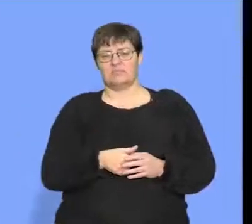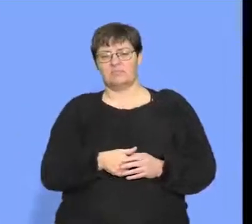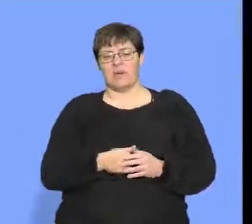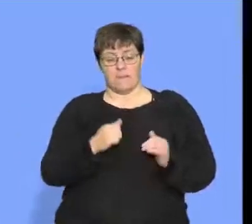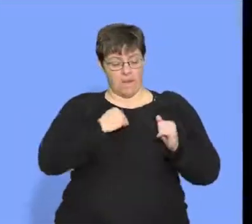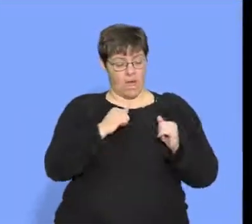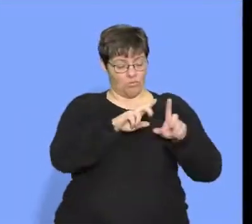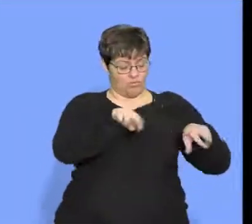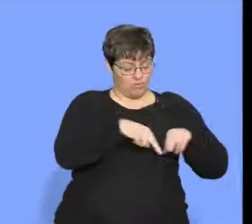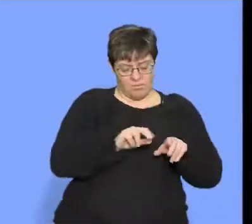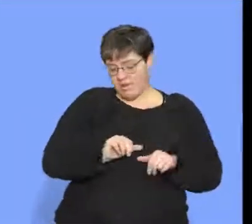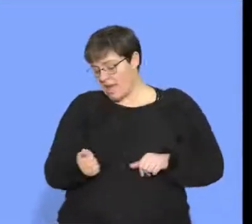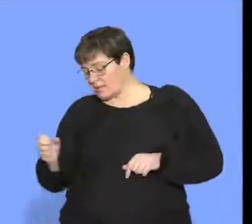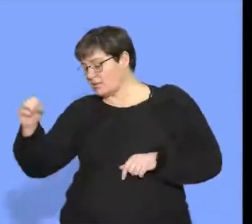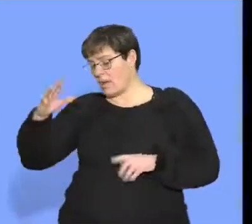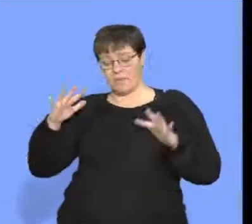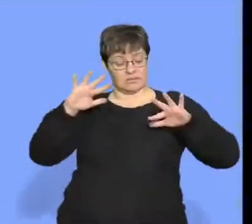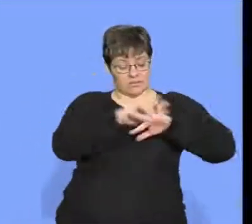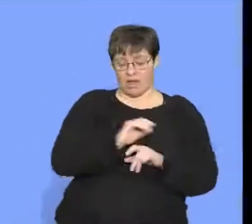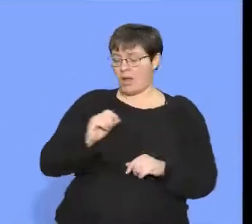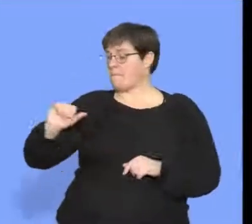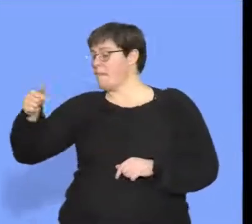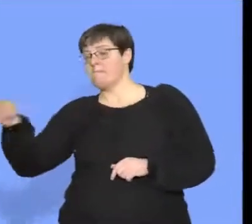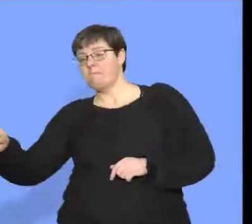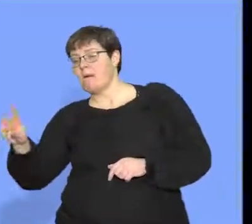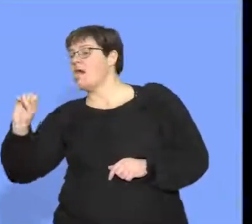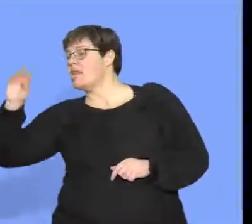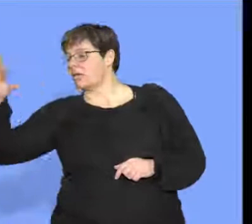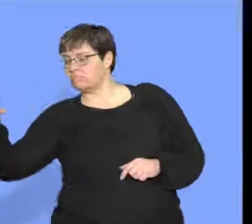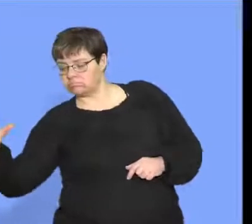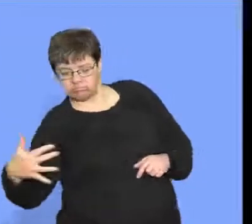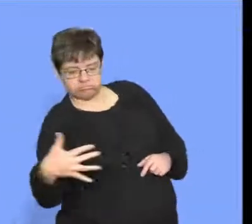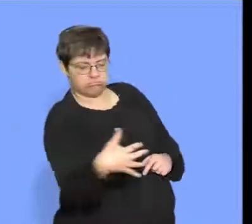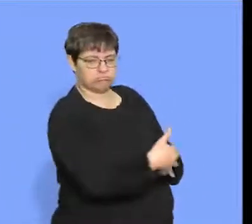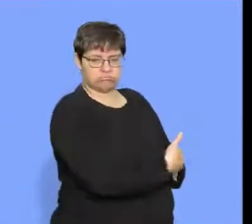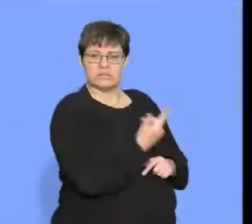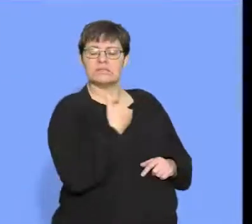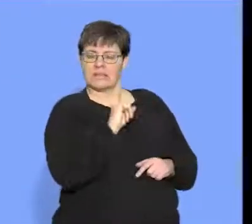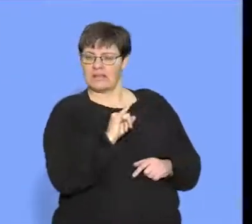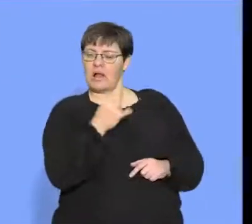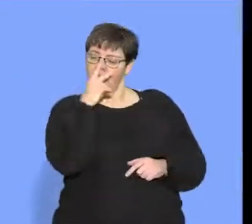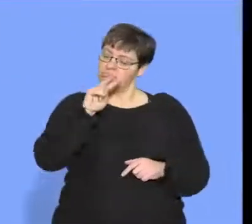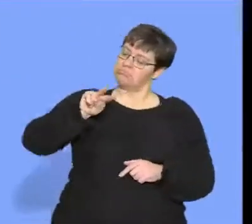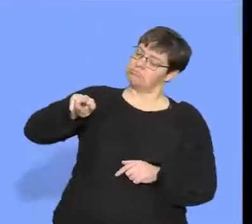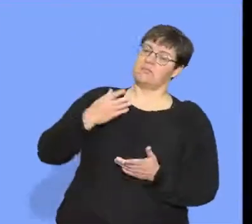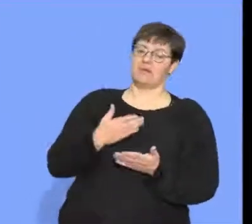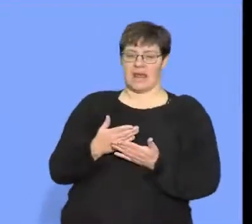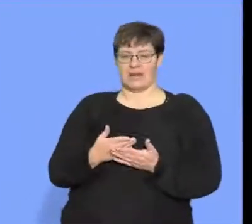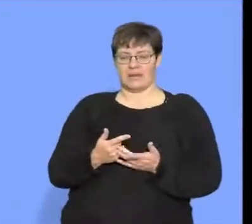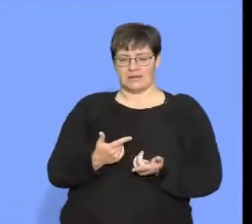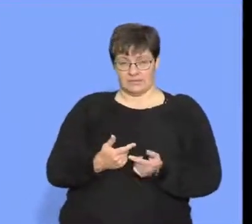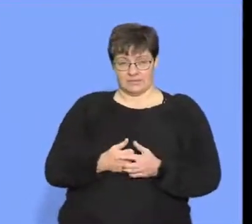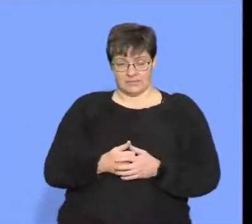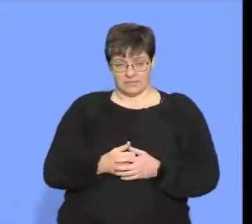room next to your room and left your room in darkness, you've been able to see how light propagates out of the lit